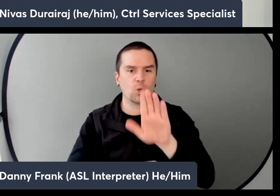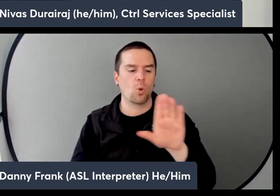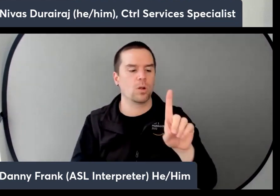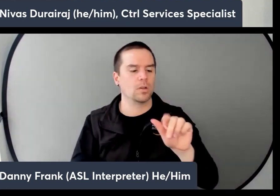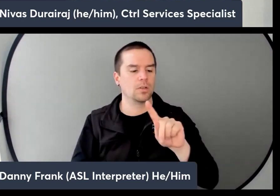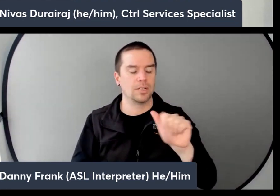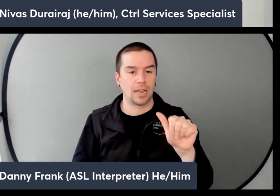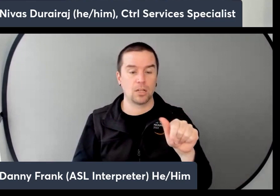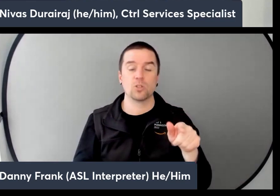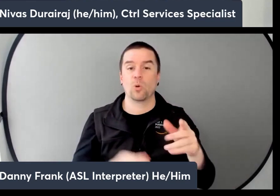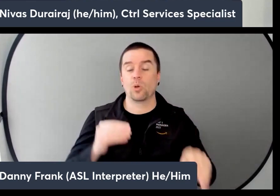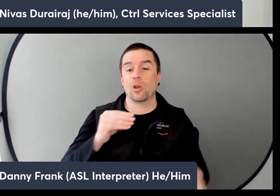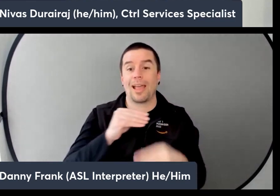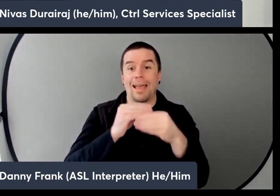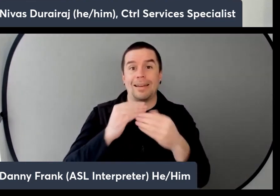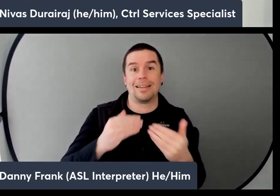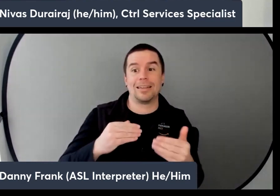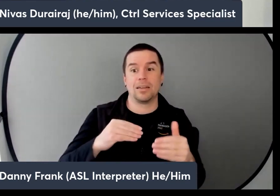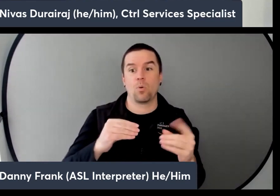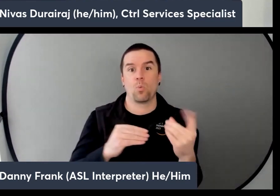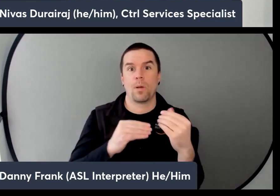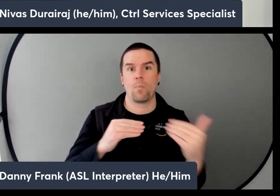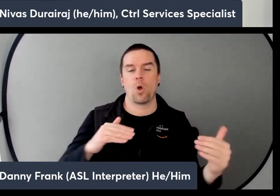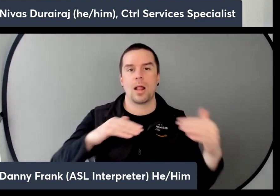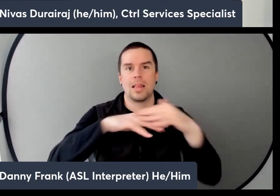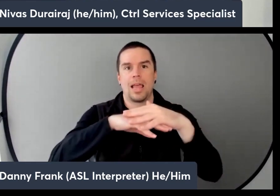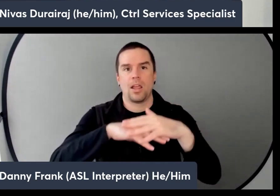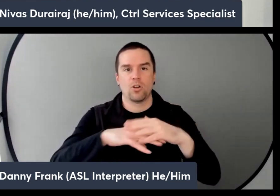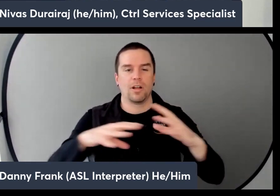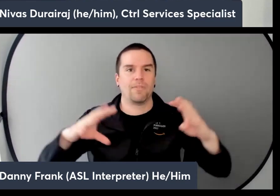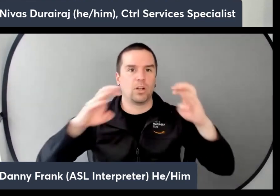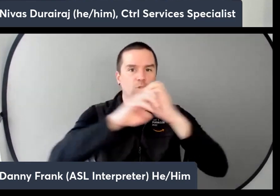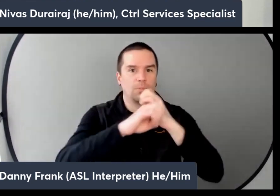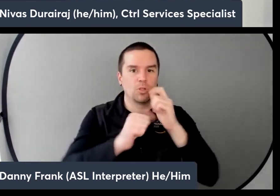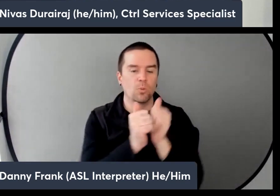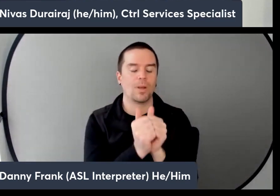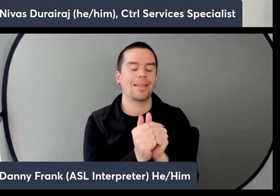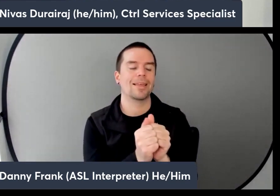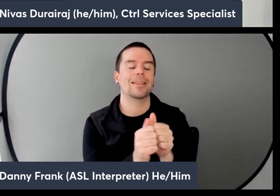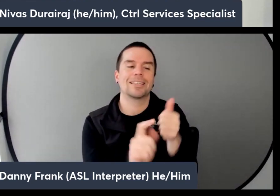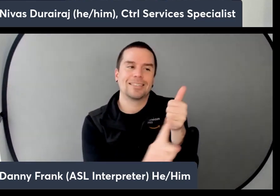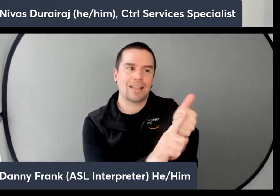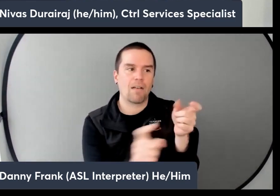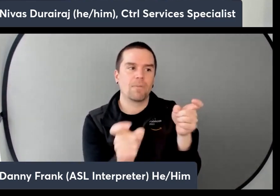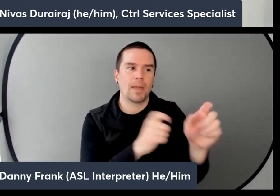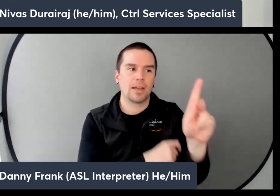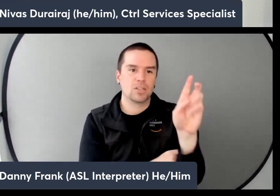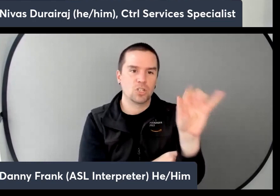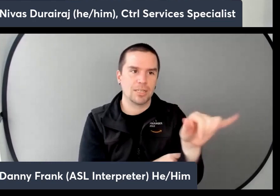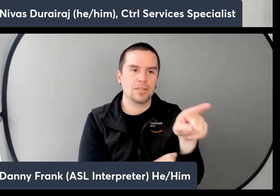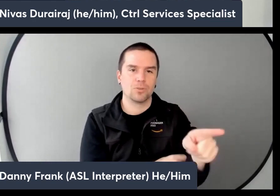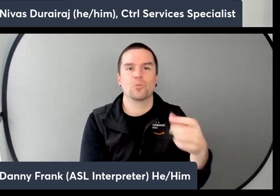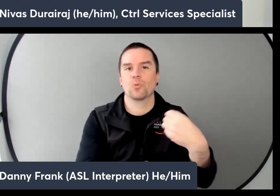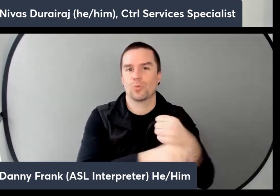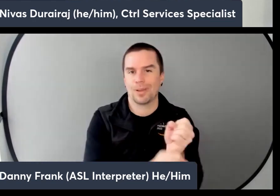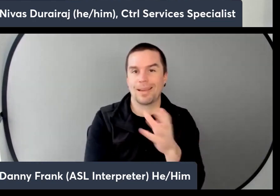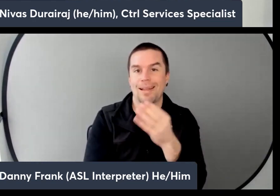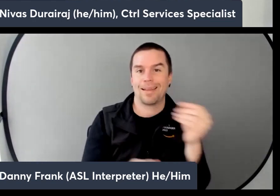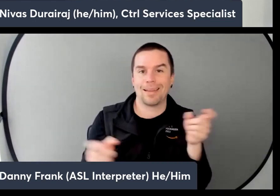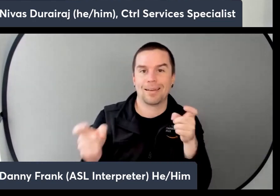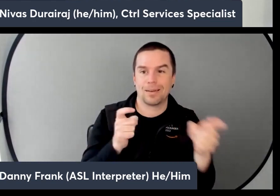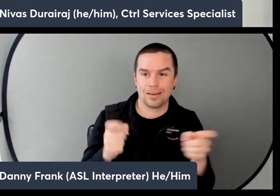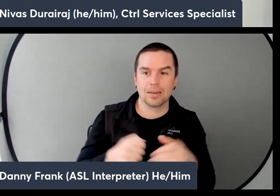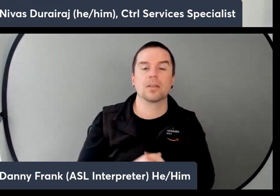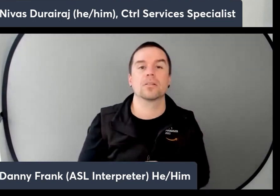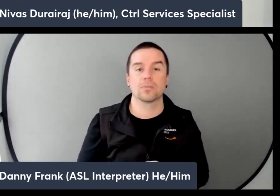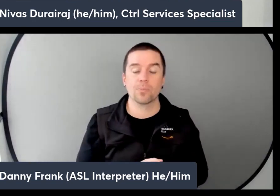of encryption with the self-managed keys that you create and manage. And I feel like another